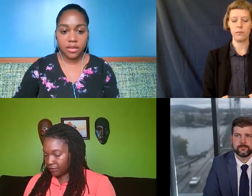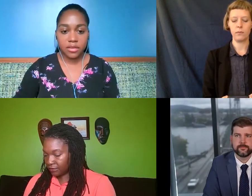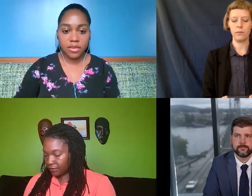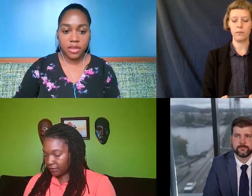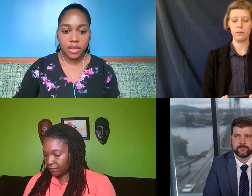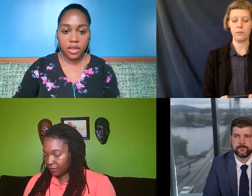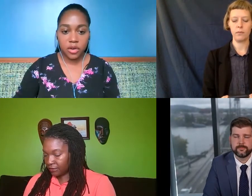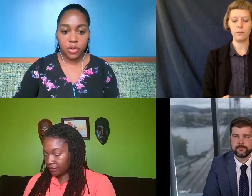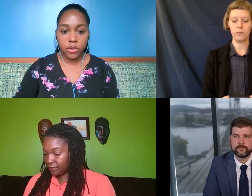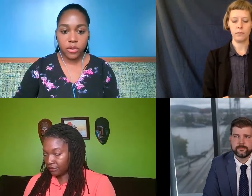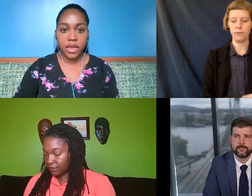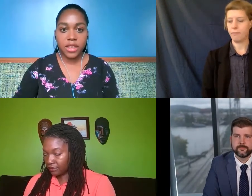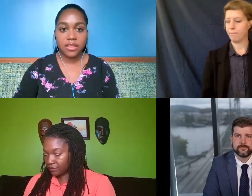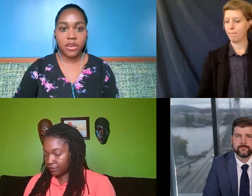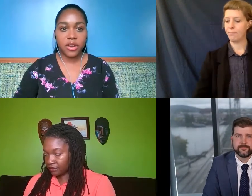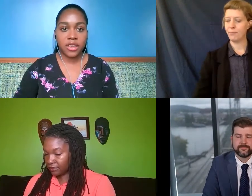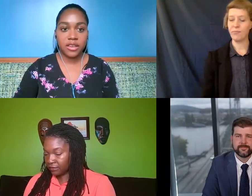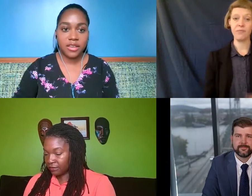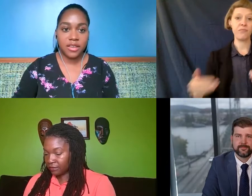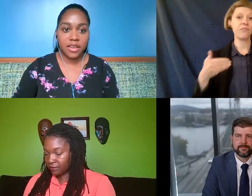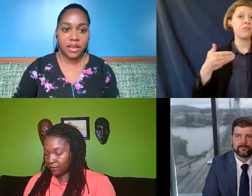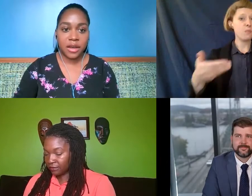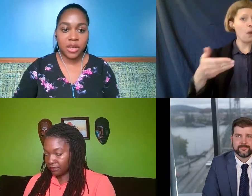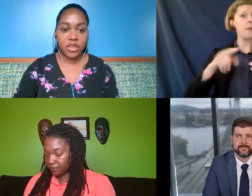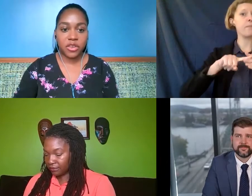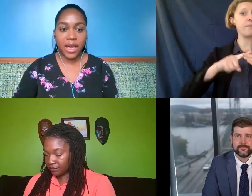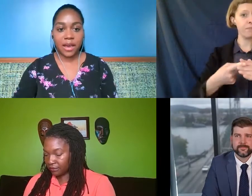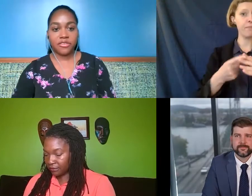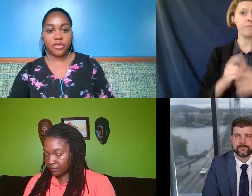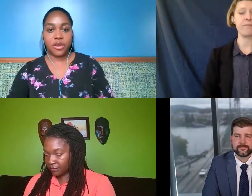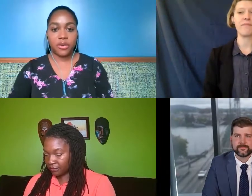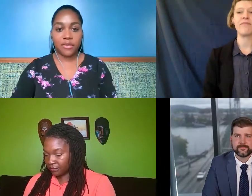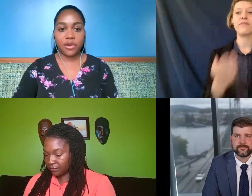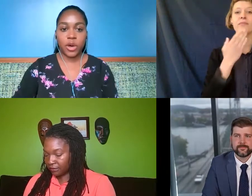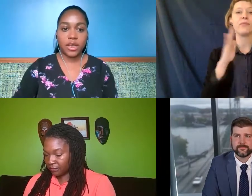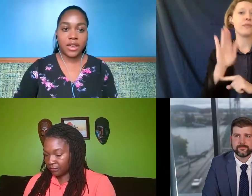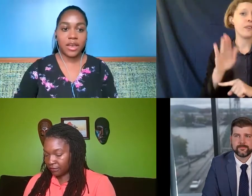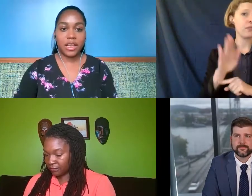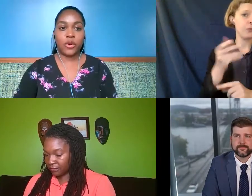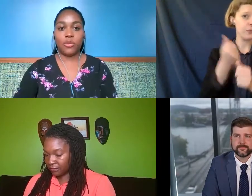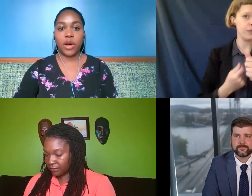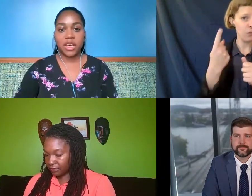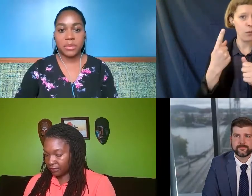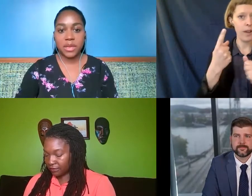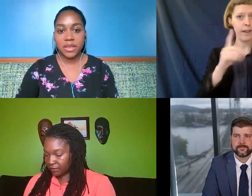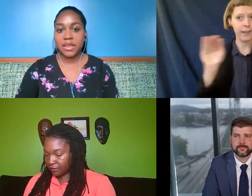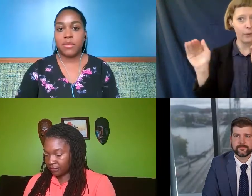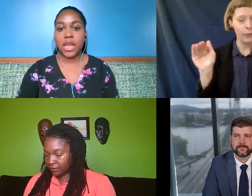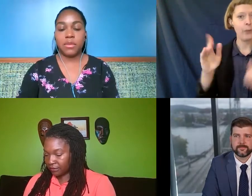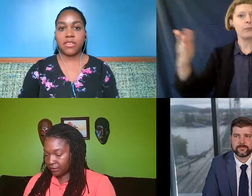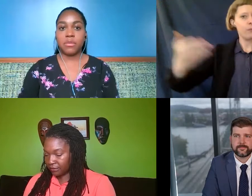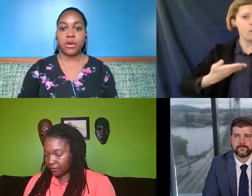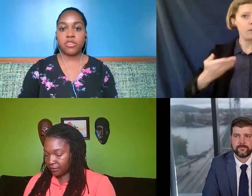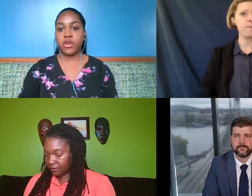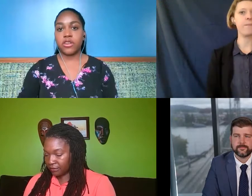Okay, why don't we go ahead and get started. Good afternoon, everyone. Hello and welcome. My